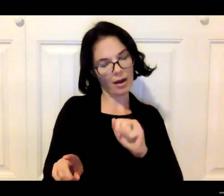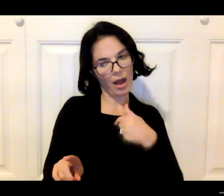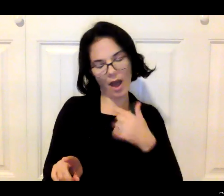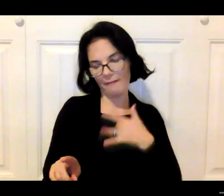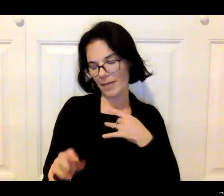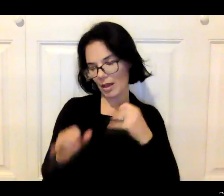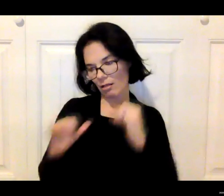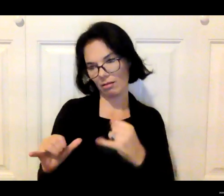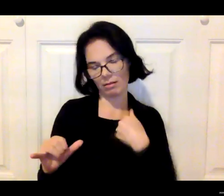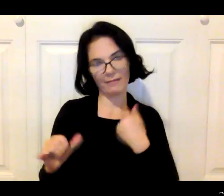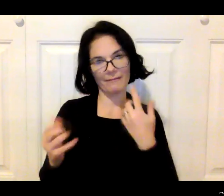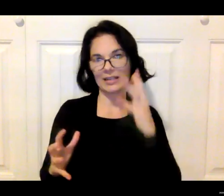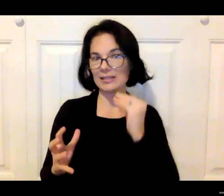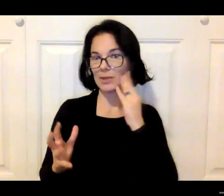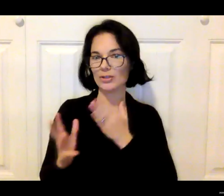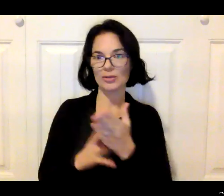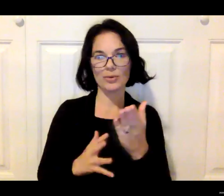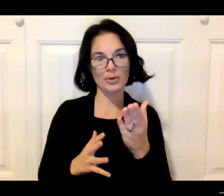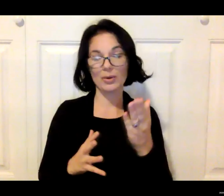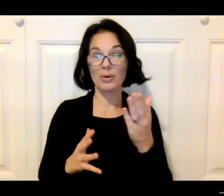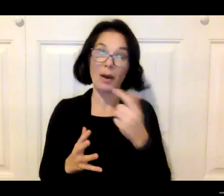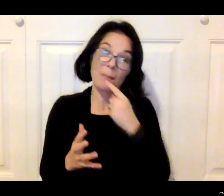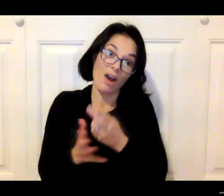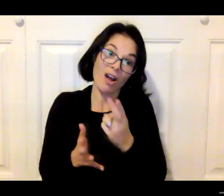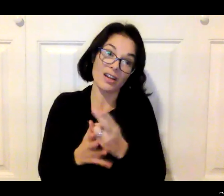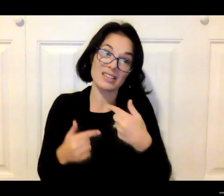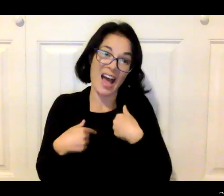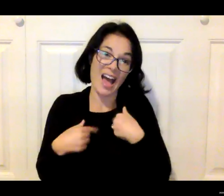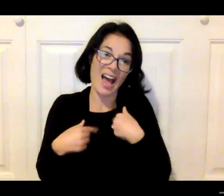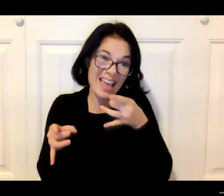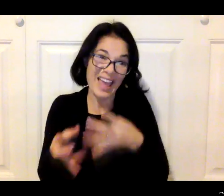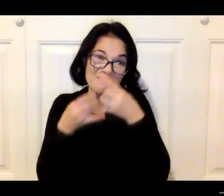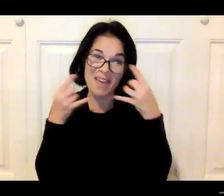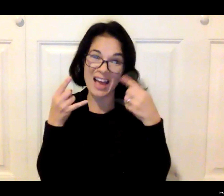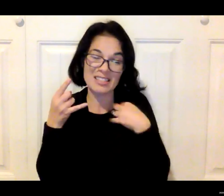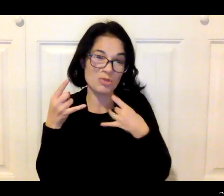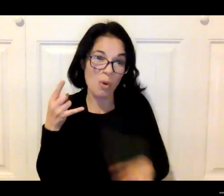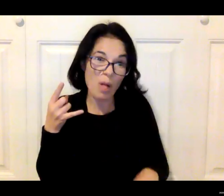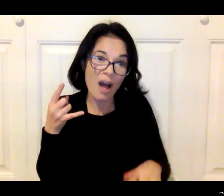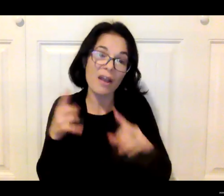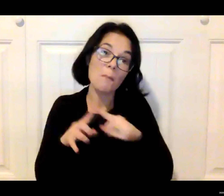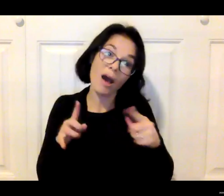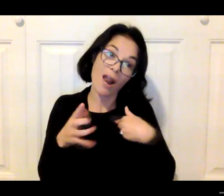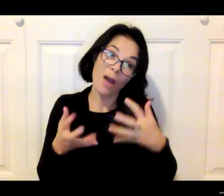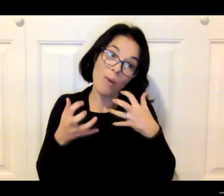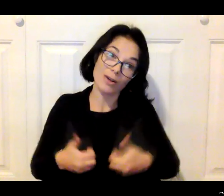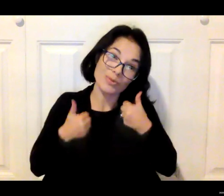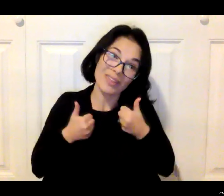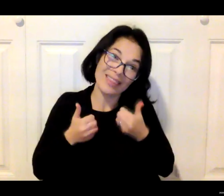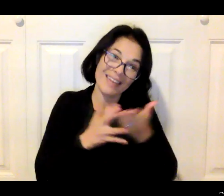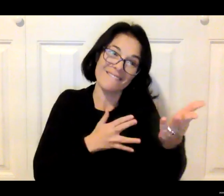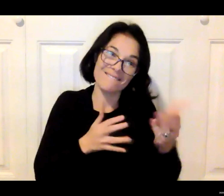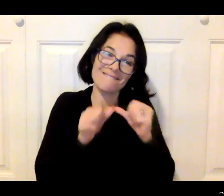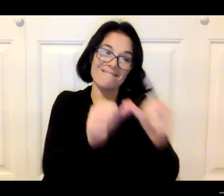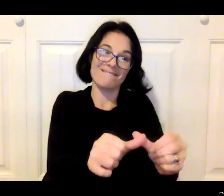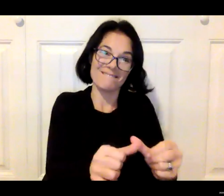folks, I hate the hell out of masks, but I also want to live, and I also don't want to endanger folks who I love. And I don't